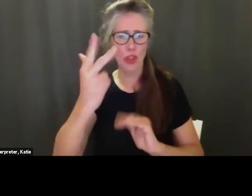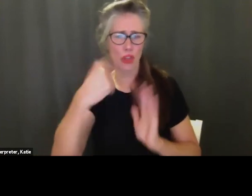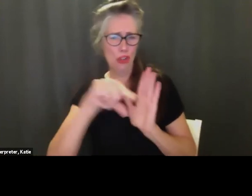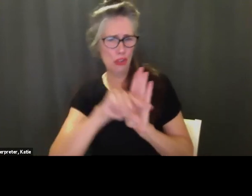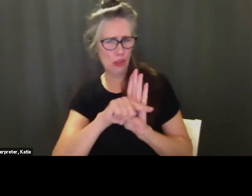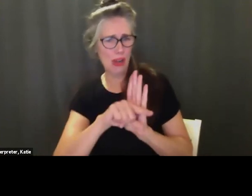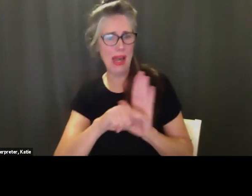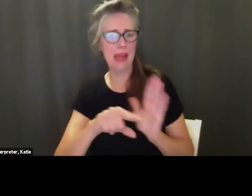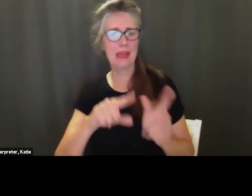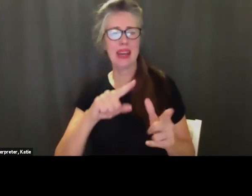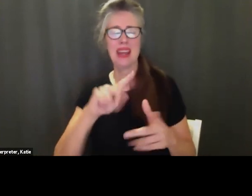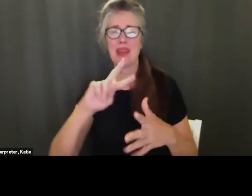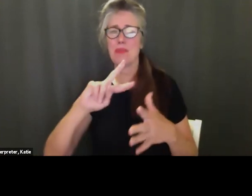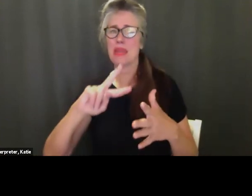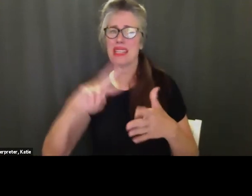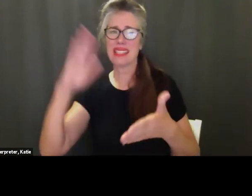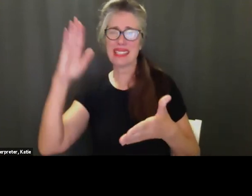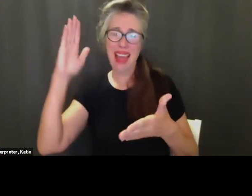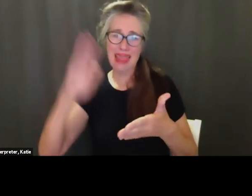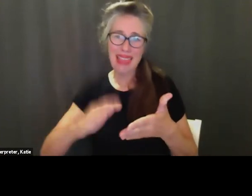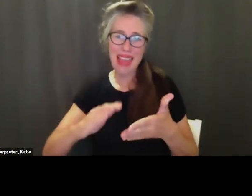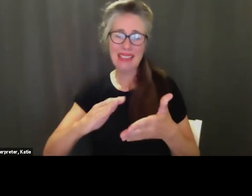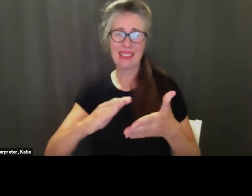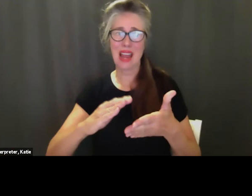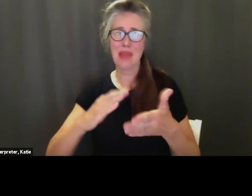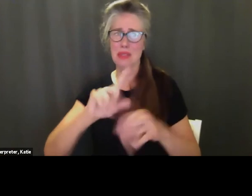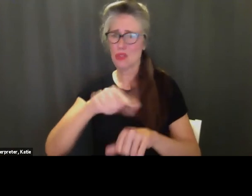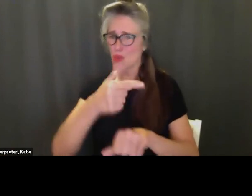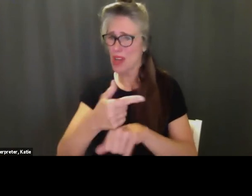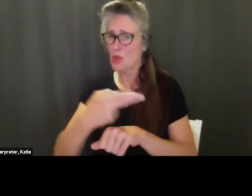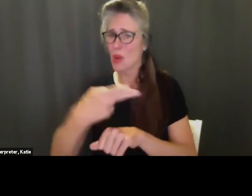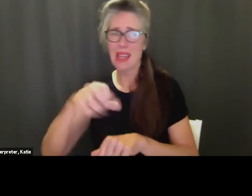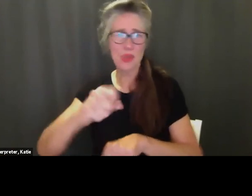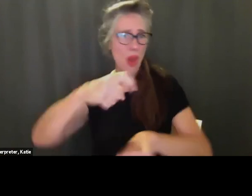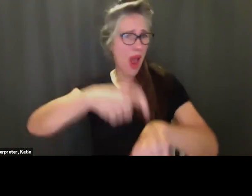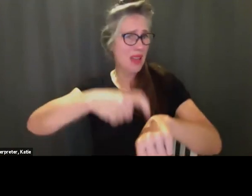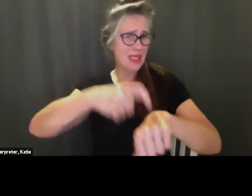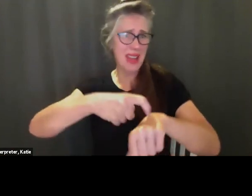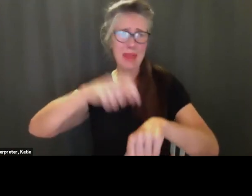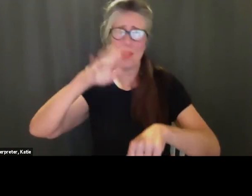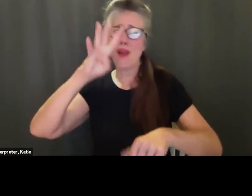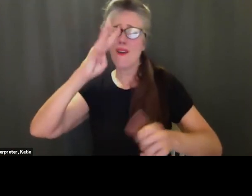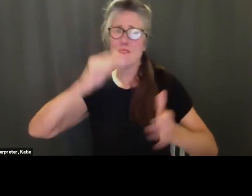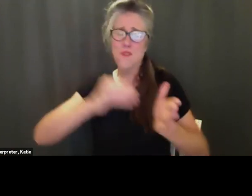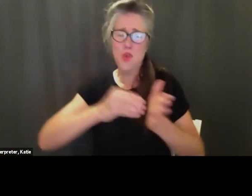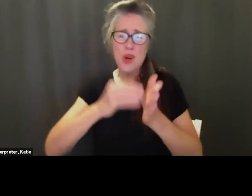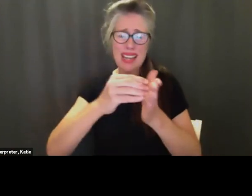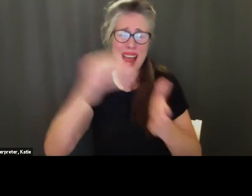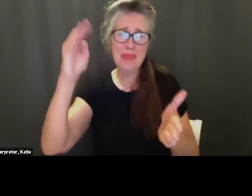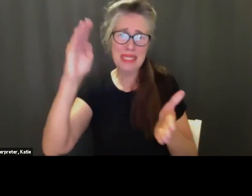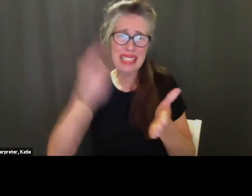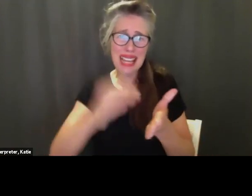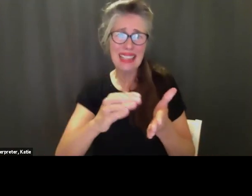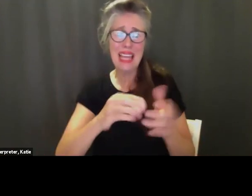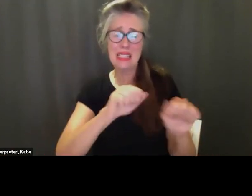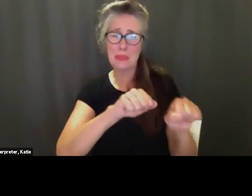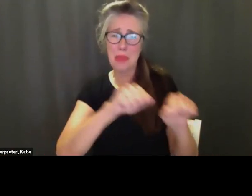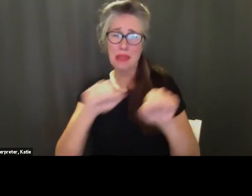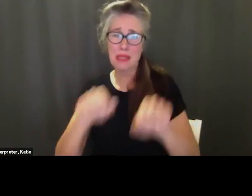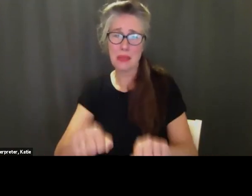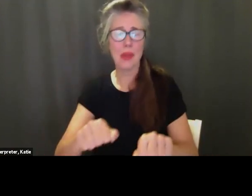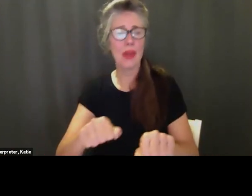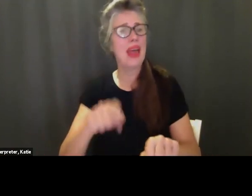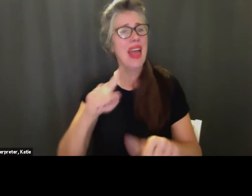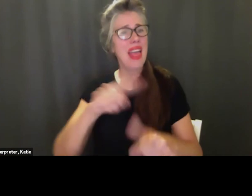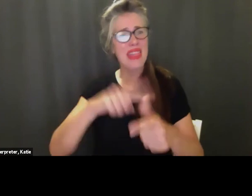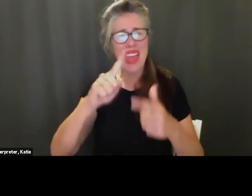4 times less likely to graduate from high school on time. And that has ramifications for breaking through the